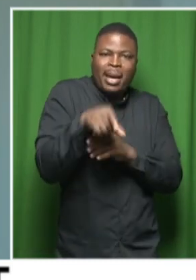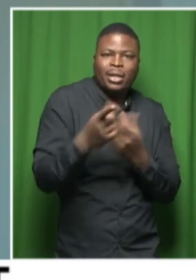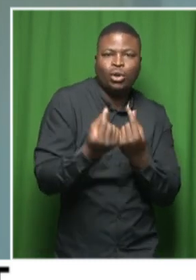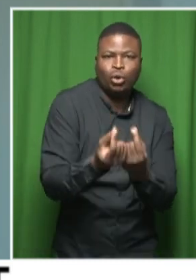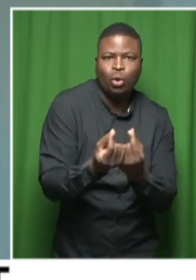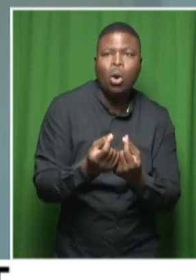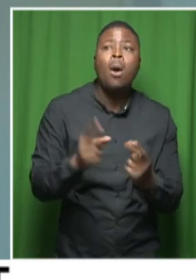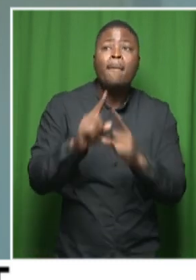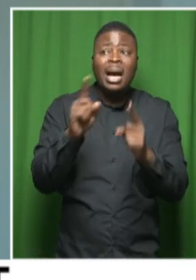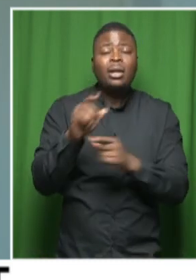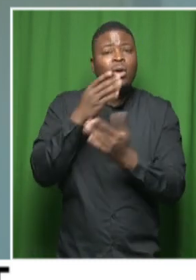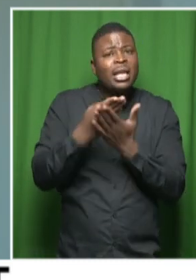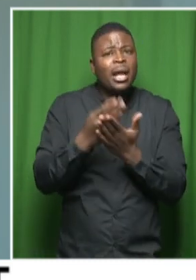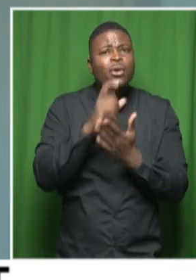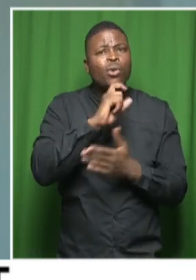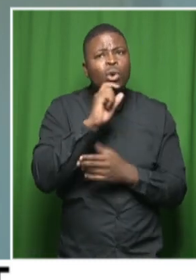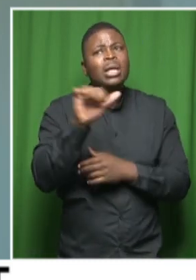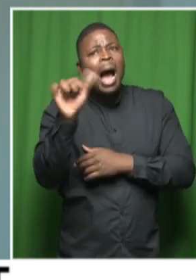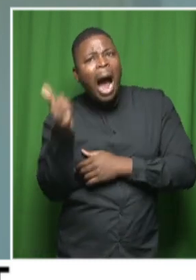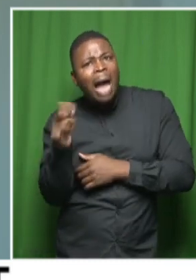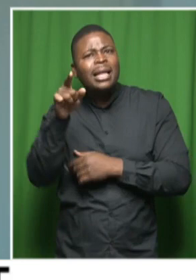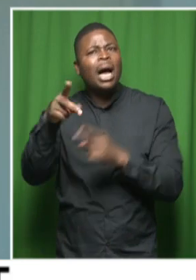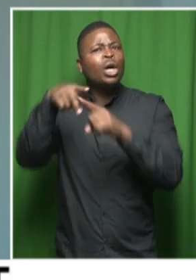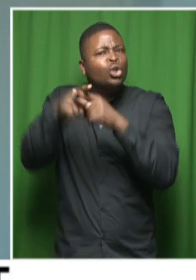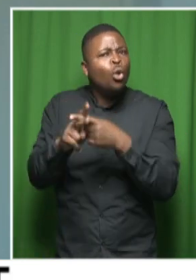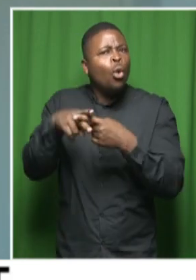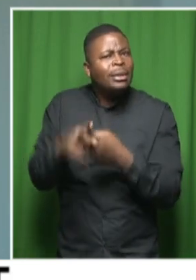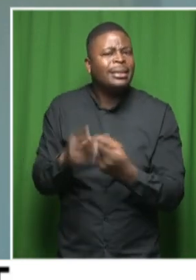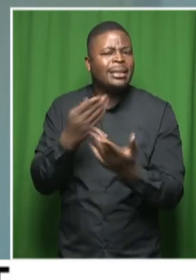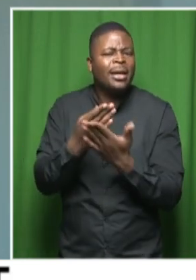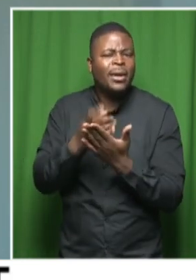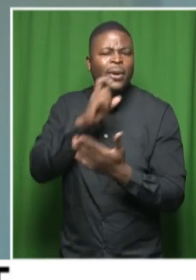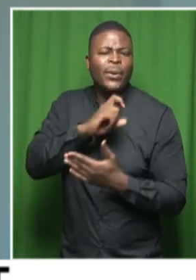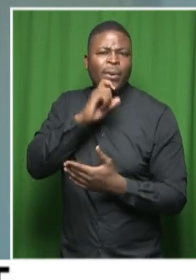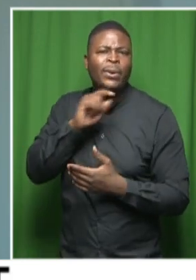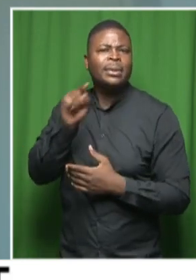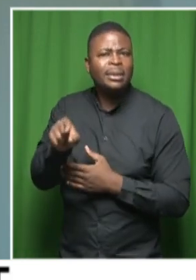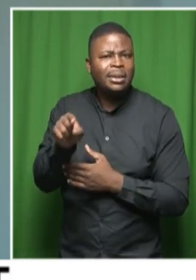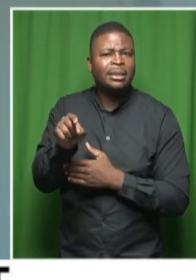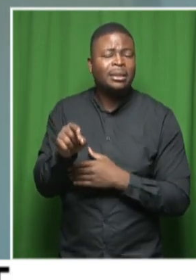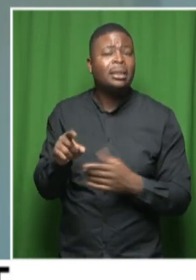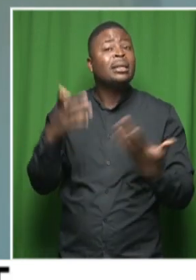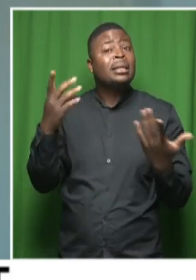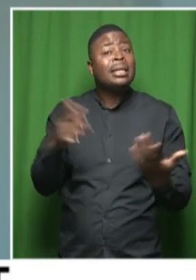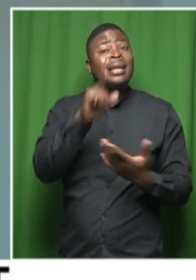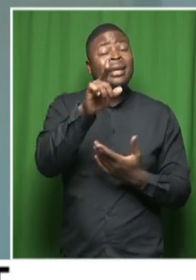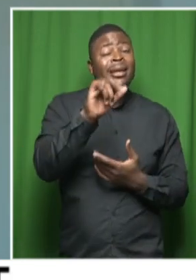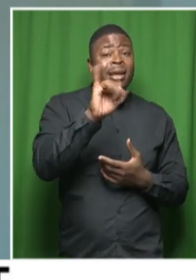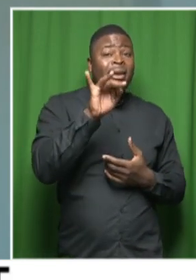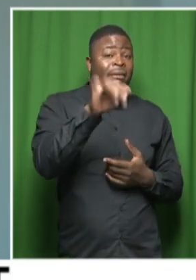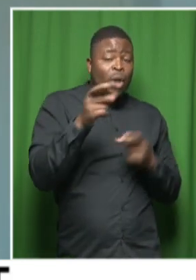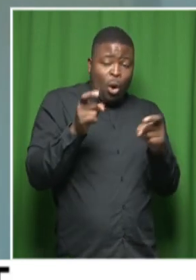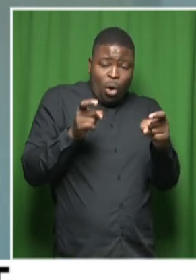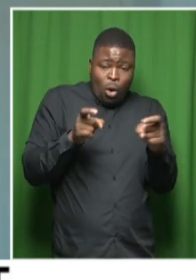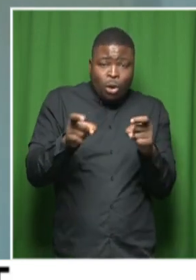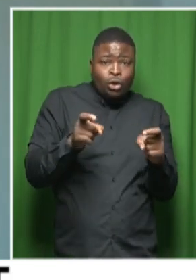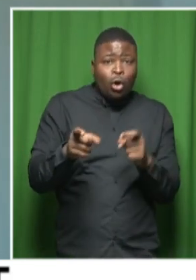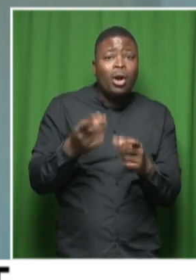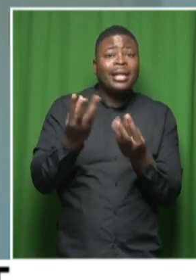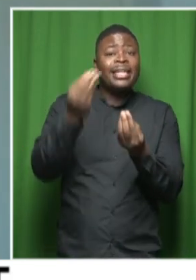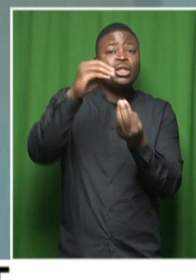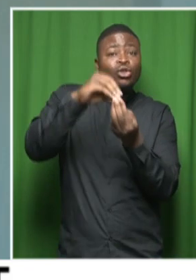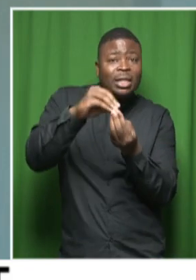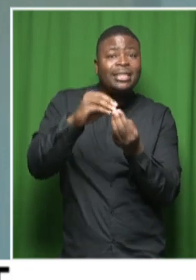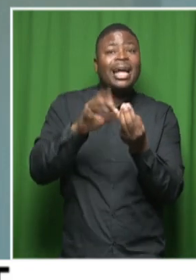other tools within the monetary policy which will allow you, which is amongst those is, if you control your interest rate